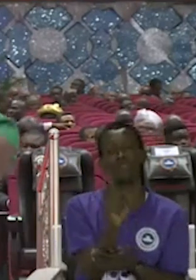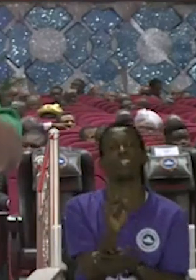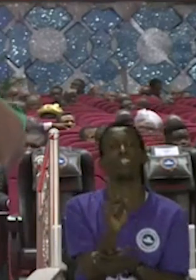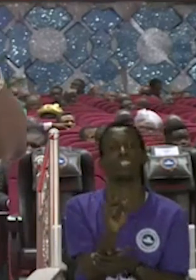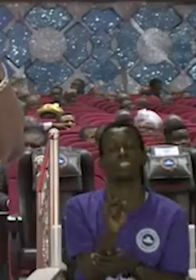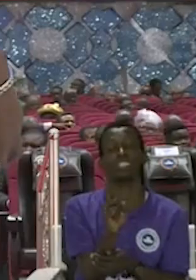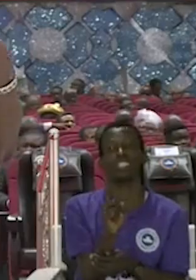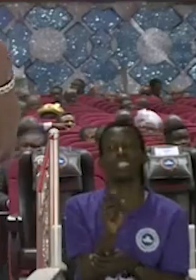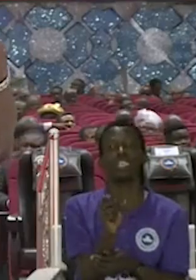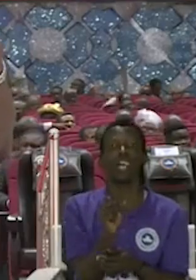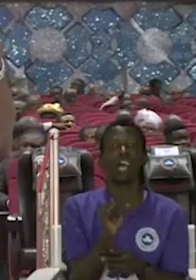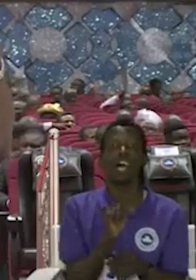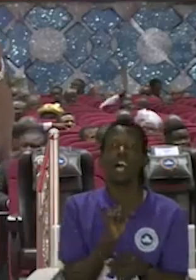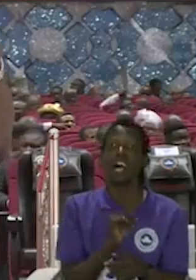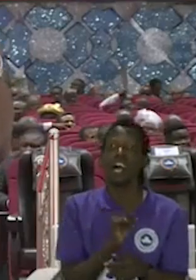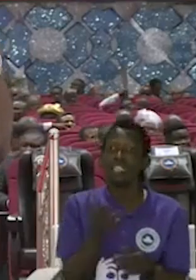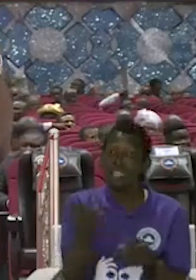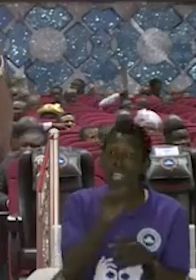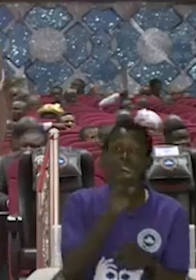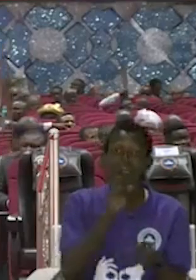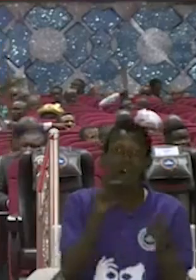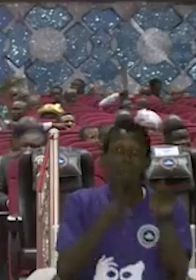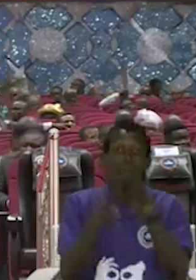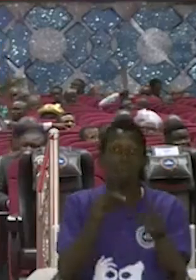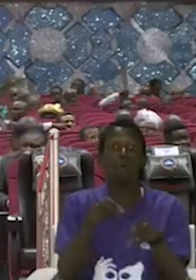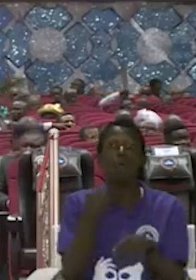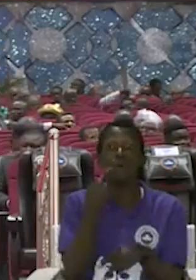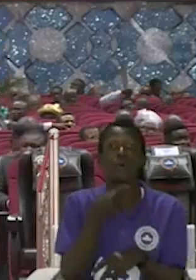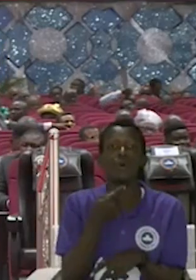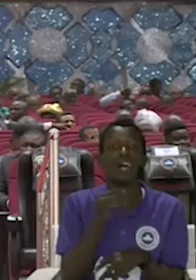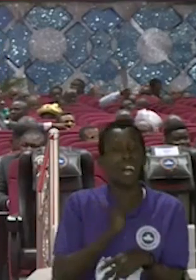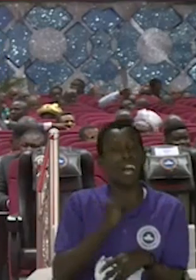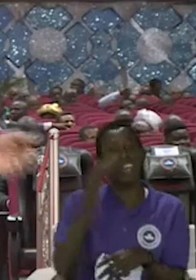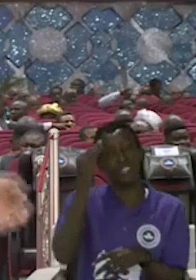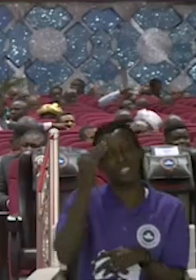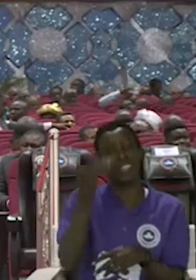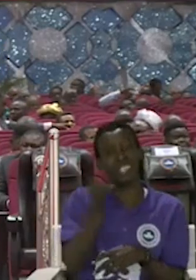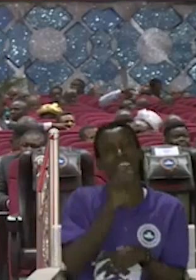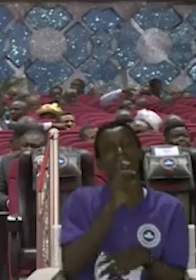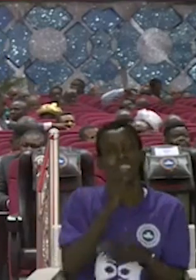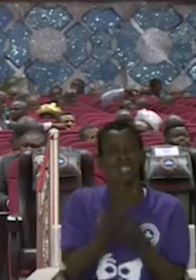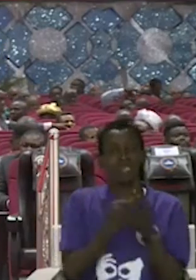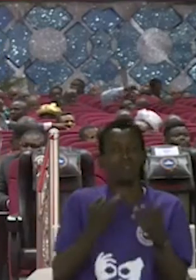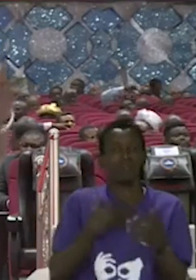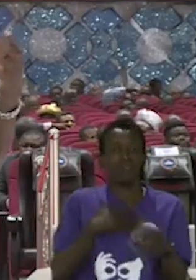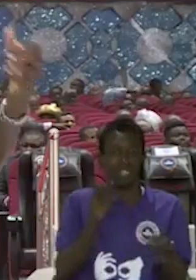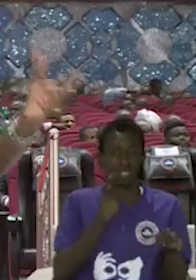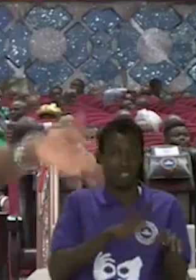And then there are people who, I know there are some of my children who will say, Daddy,